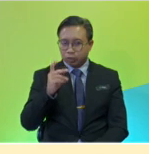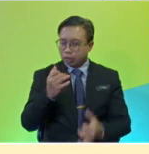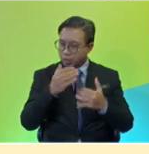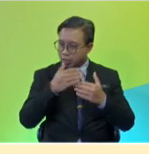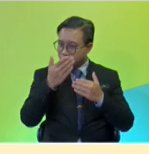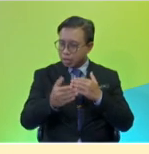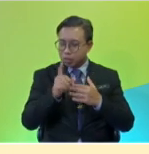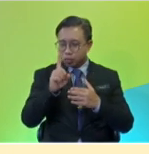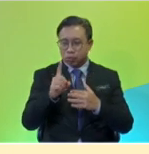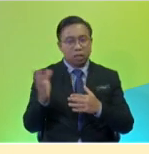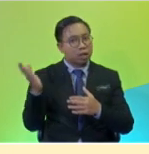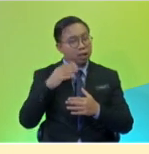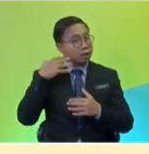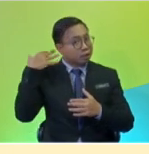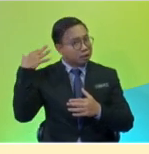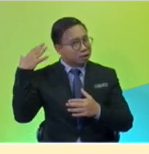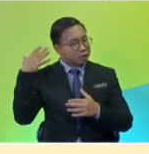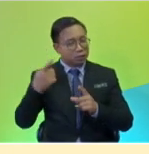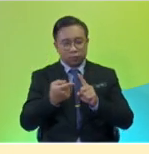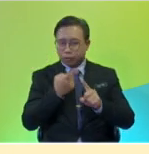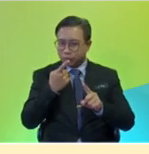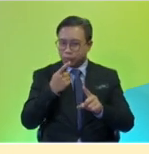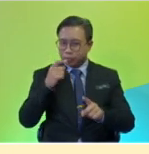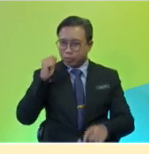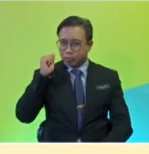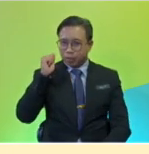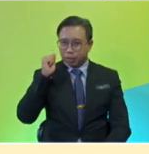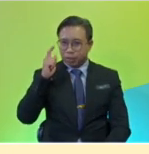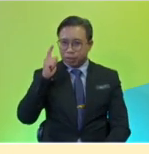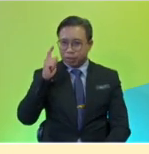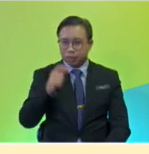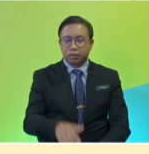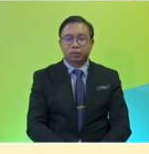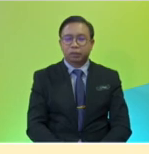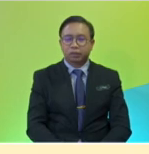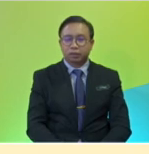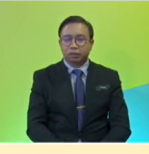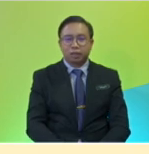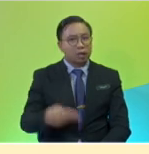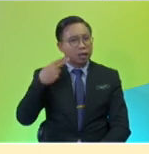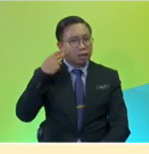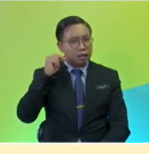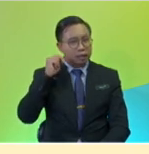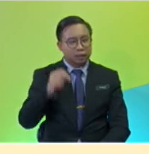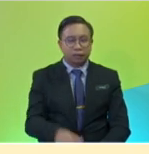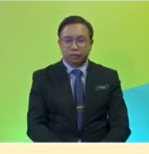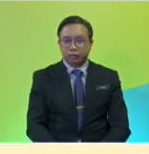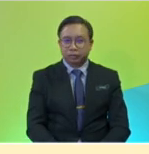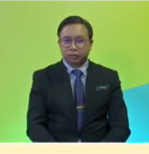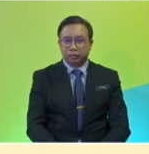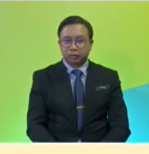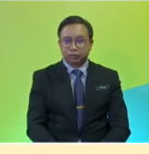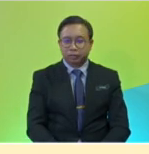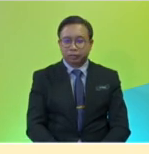Next one. Mm-hmm. Let's hear from Alicia's neighbor there, Hannah. All right, Hannah, could you